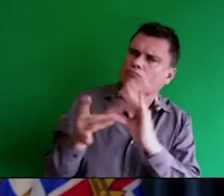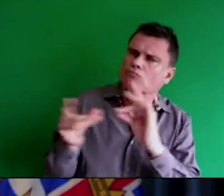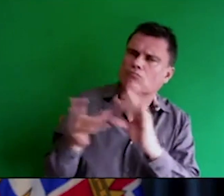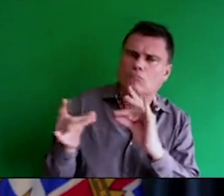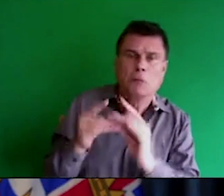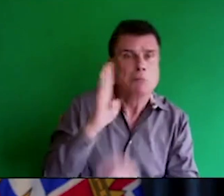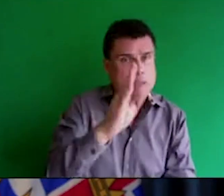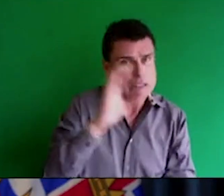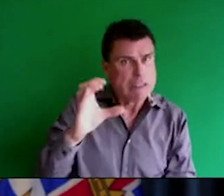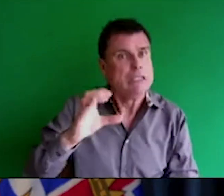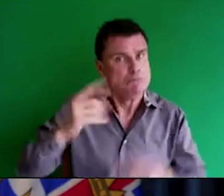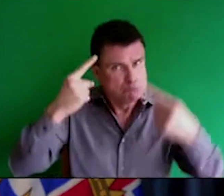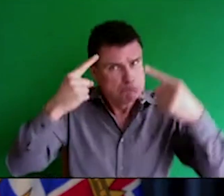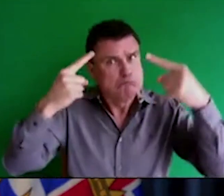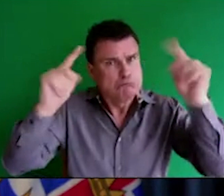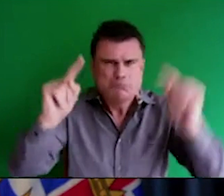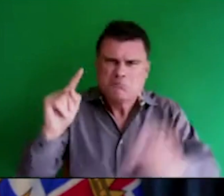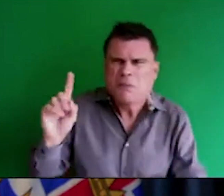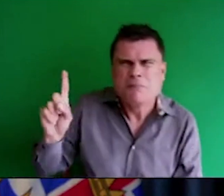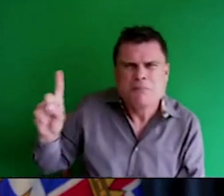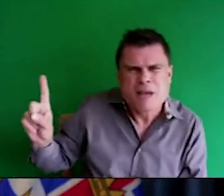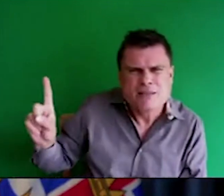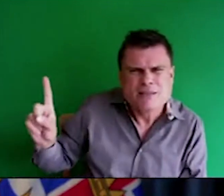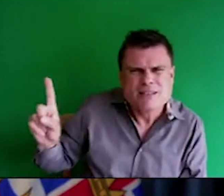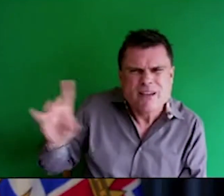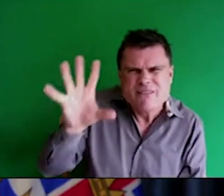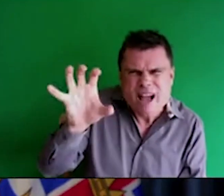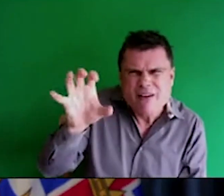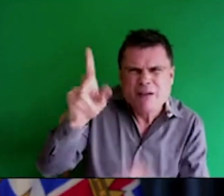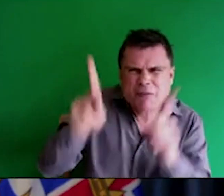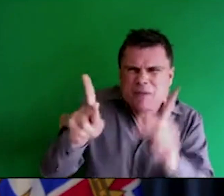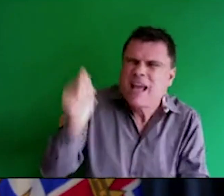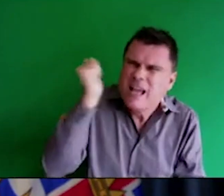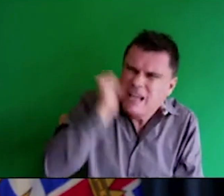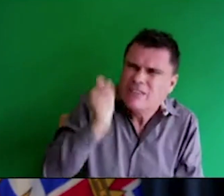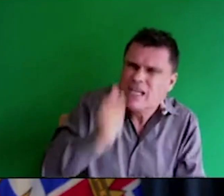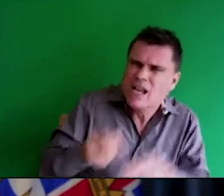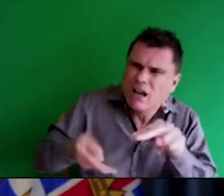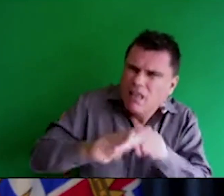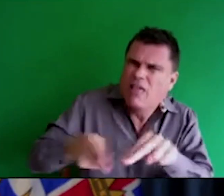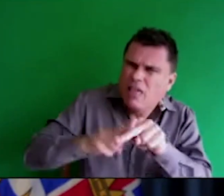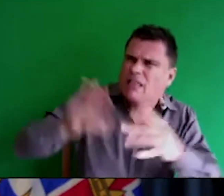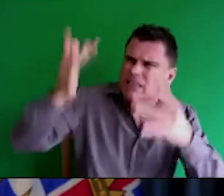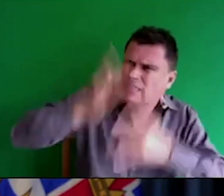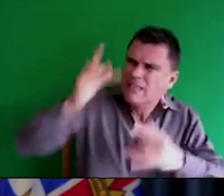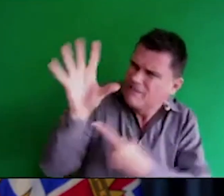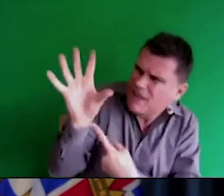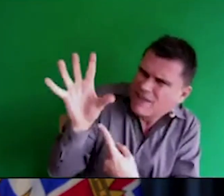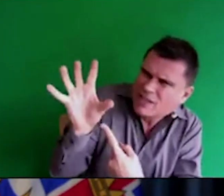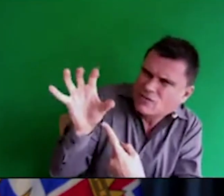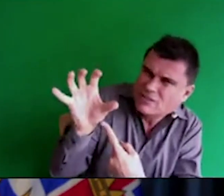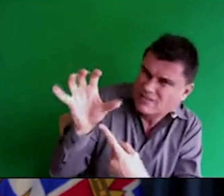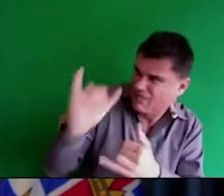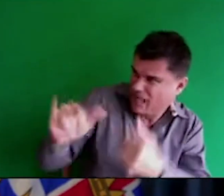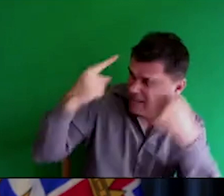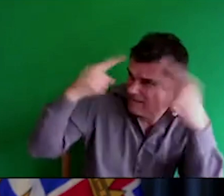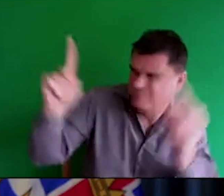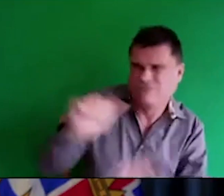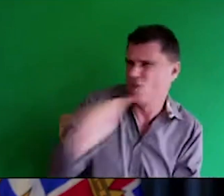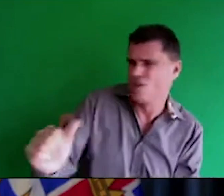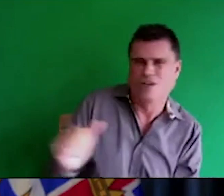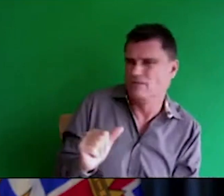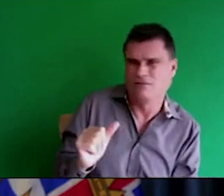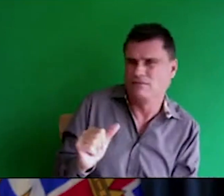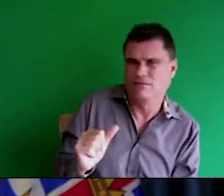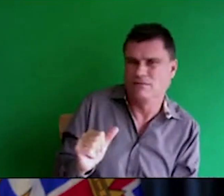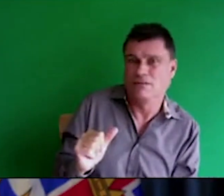or more cases every day, I don't think they see it as very effective. So, when you see restrictions or curfews happening in places in Europe, France